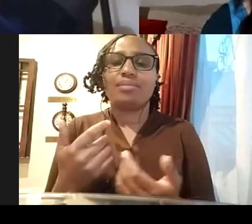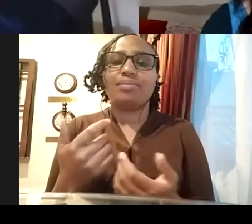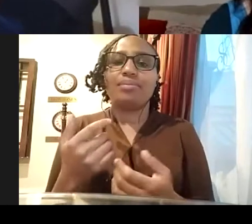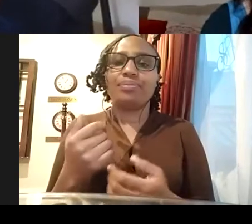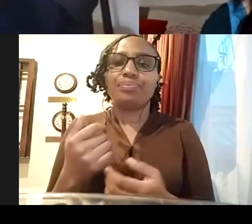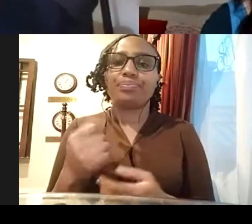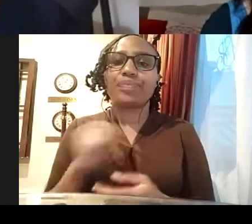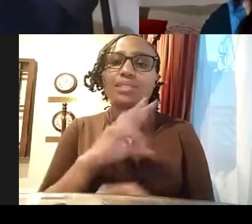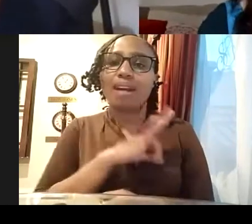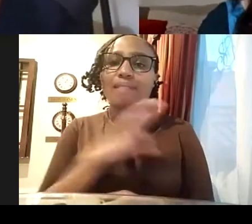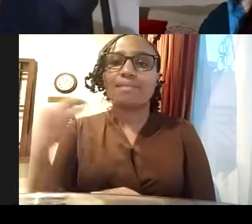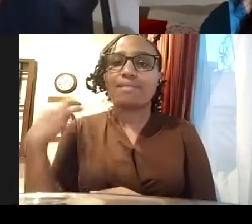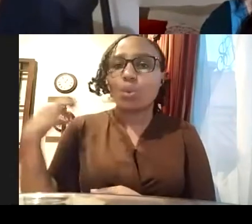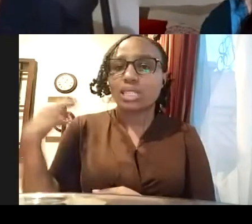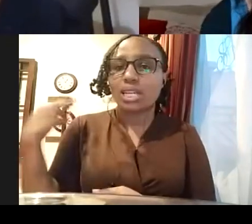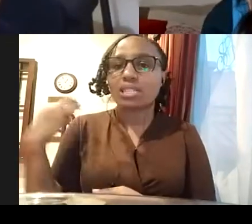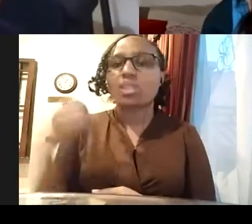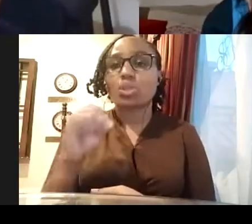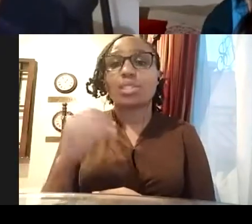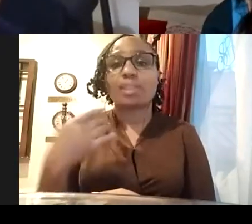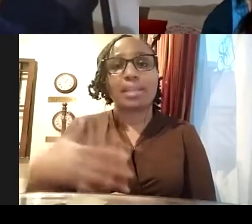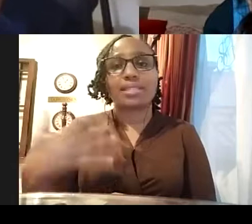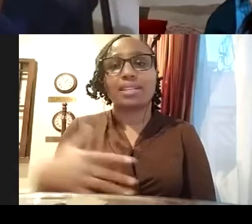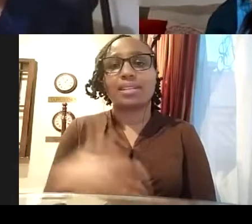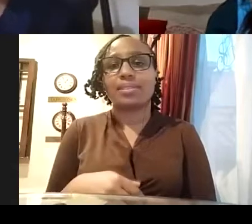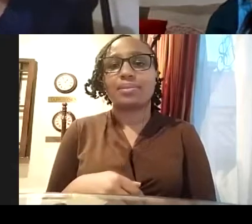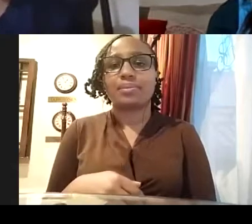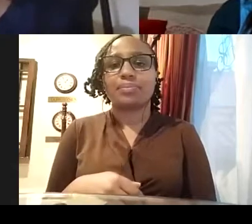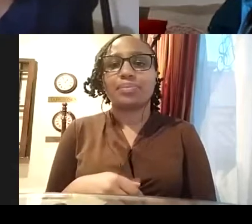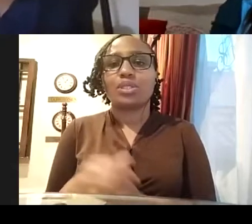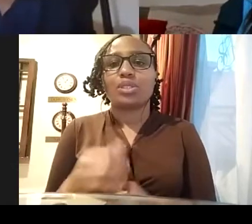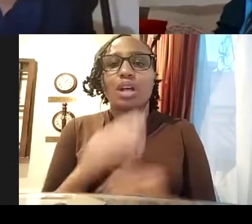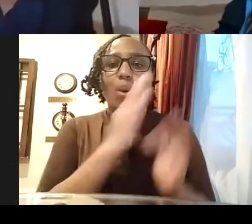volunteers. So yeah, so it's amazing. It's amazing to have it on our shelves too.